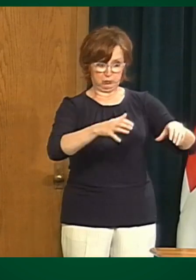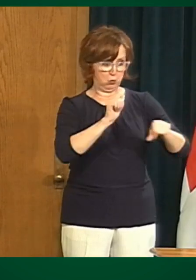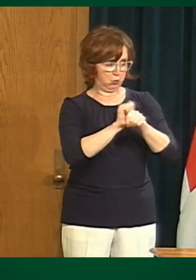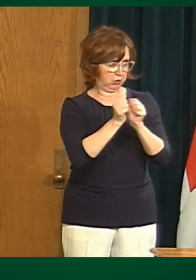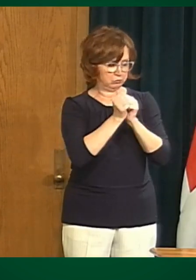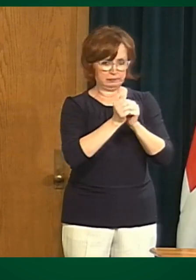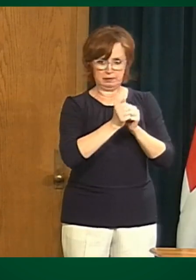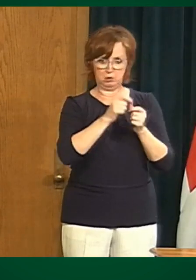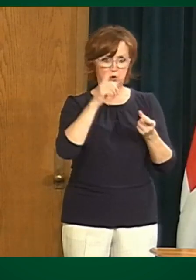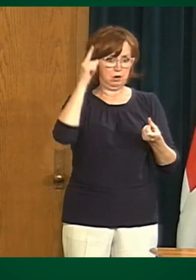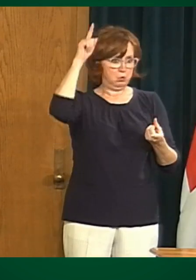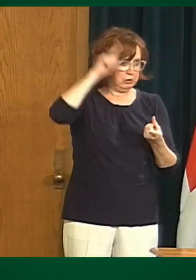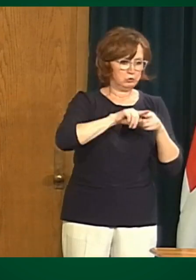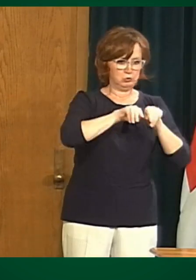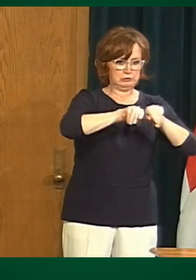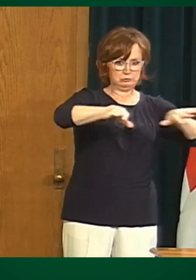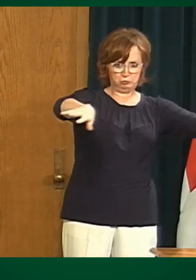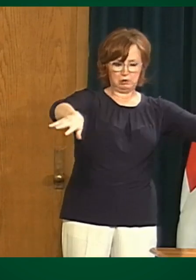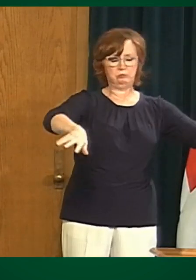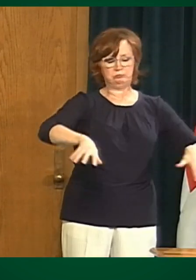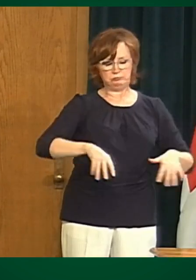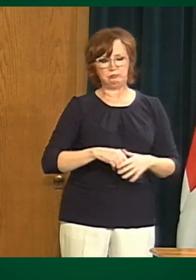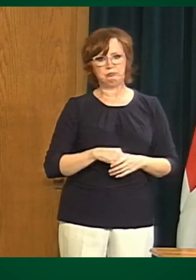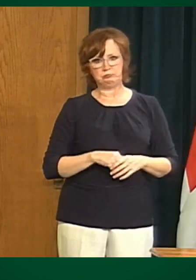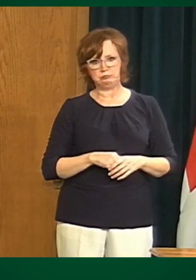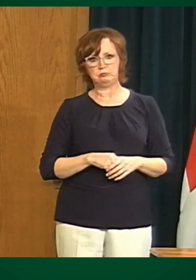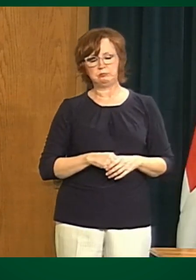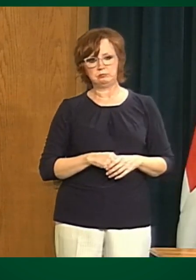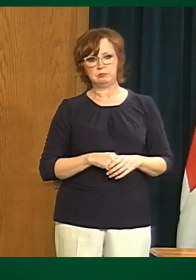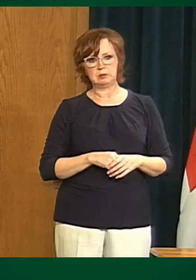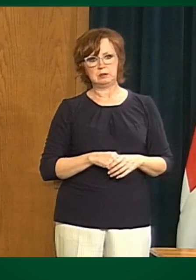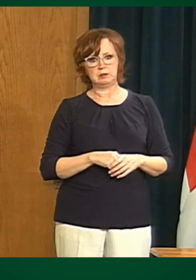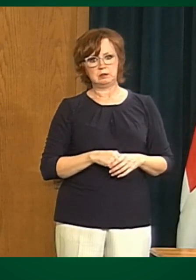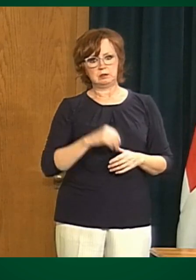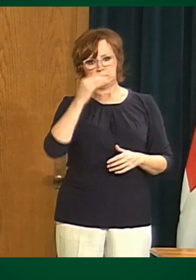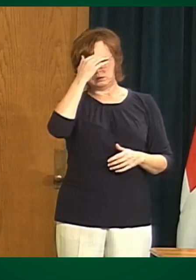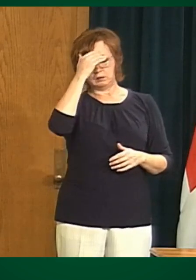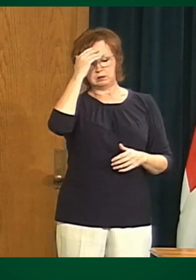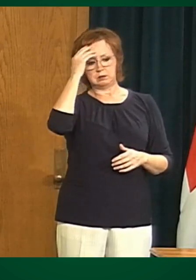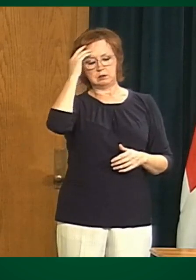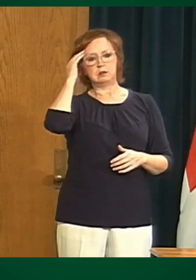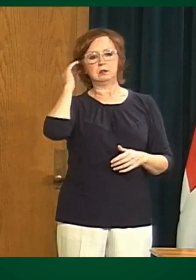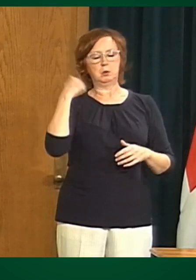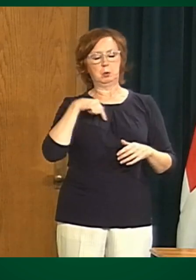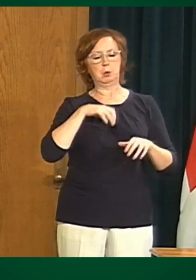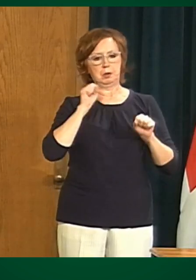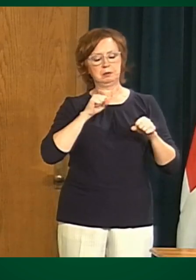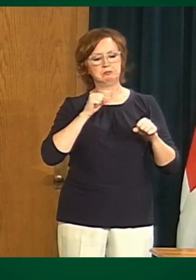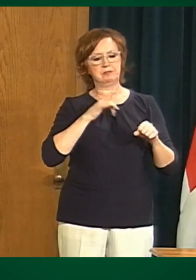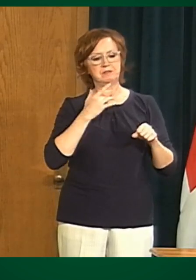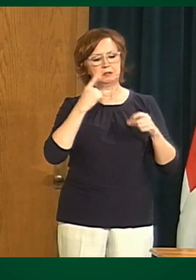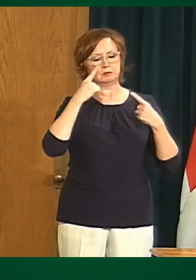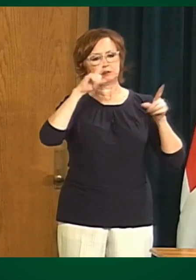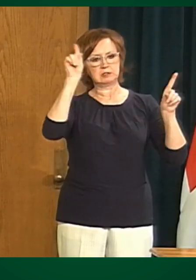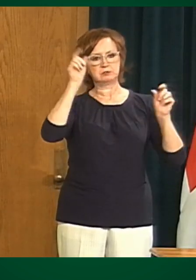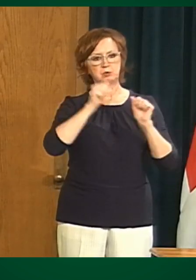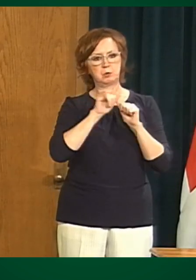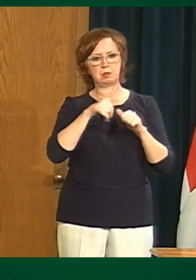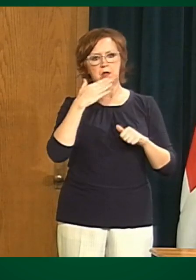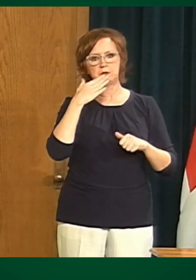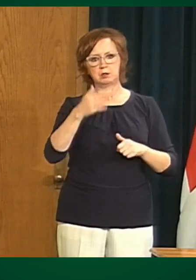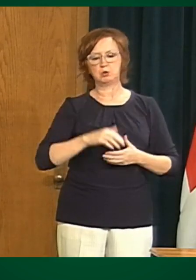limit this infection and prevent it, and we will be able to do that. Thank